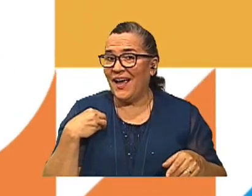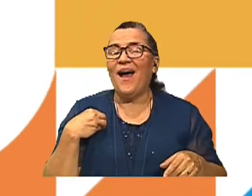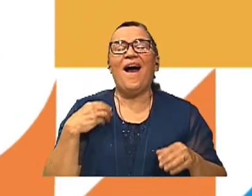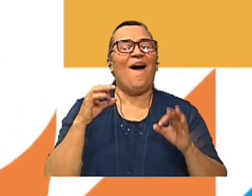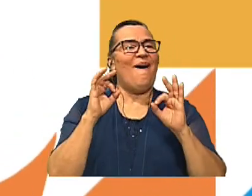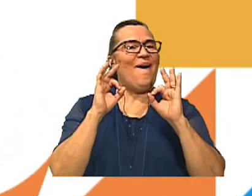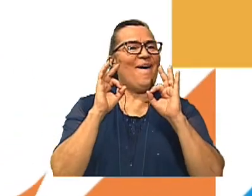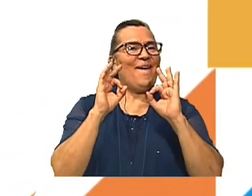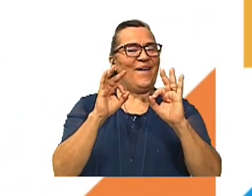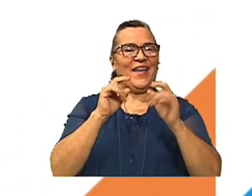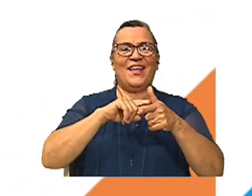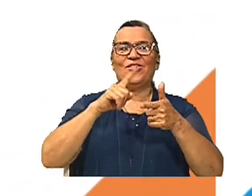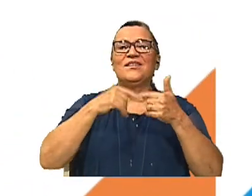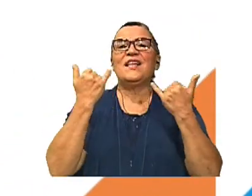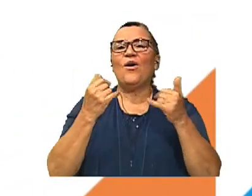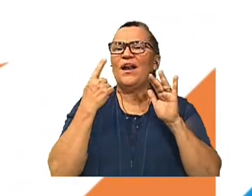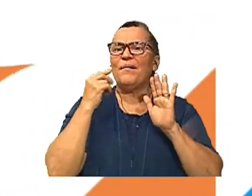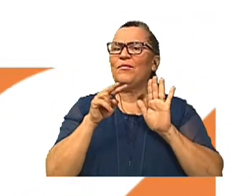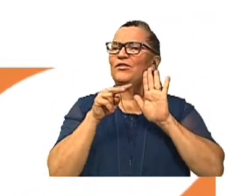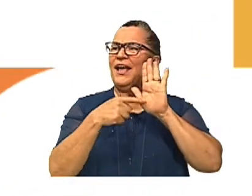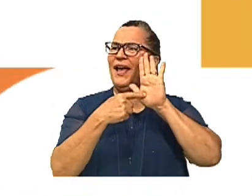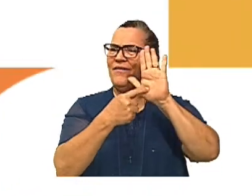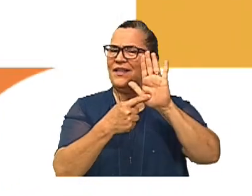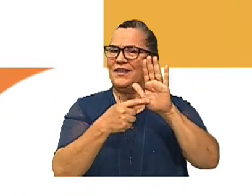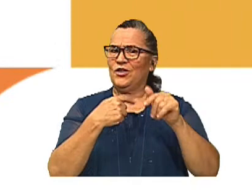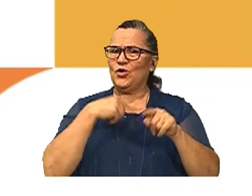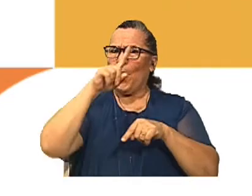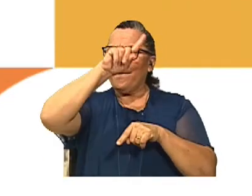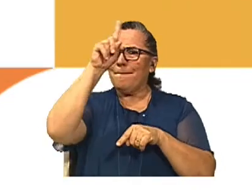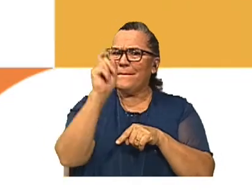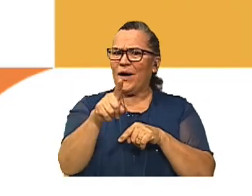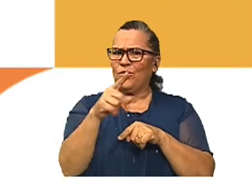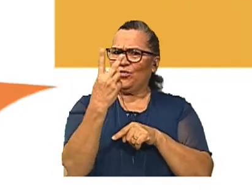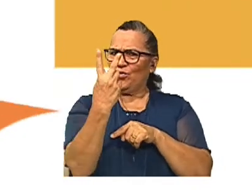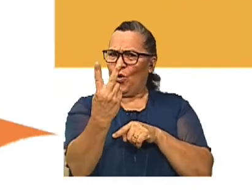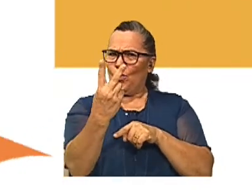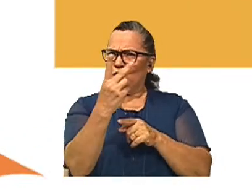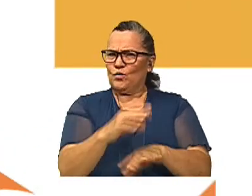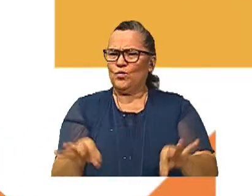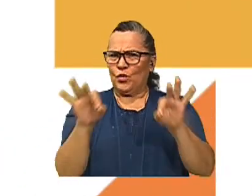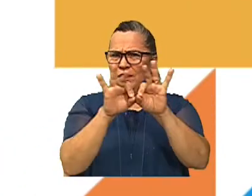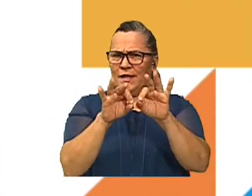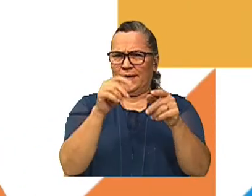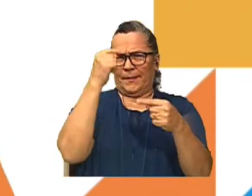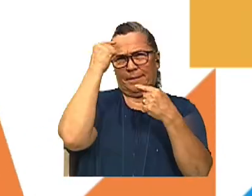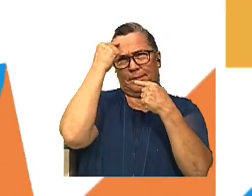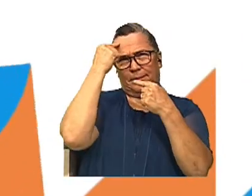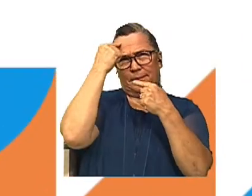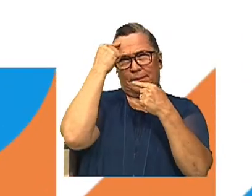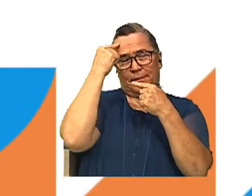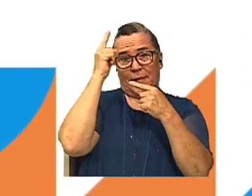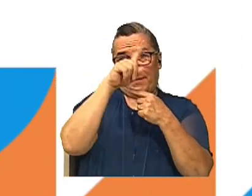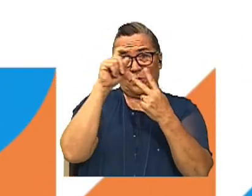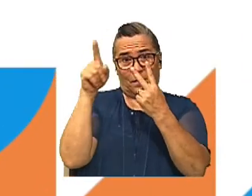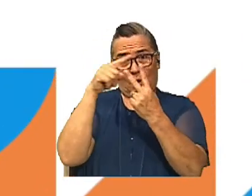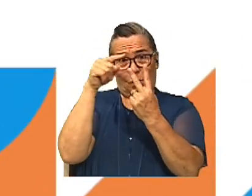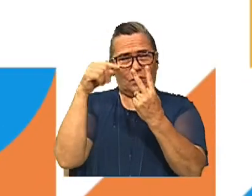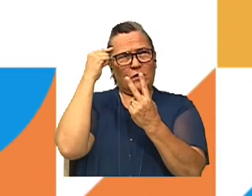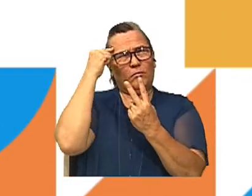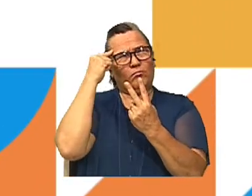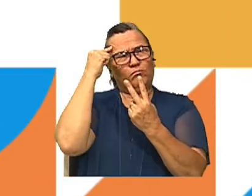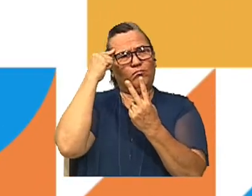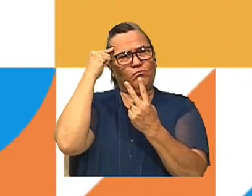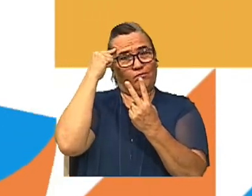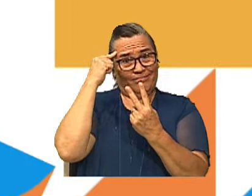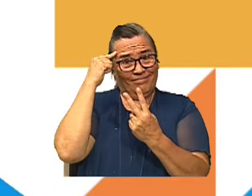Okay, now we're going to see, I'm going to ask you two important questions, and I want you to think about them, right?